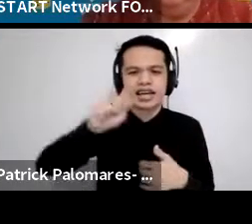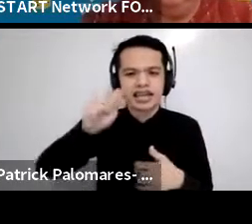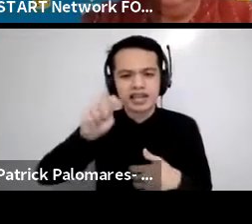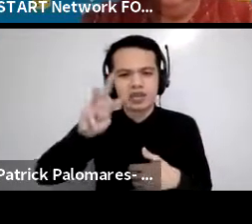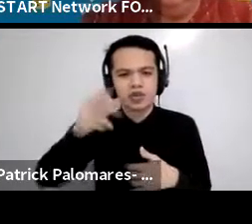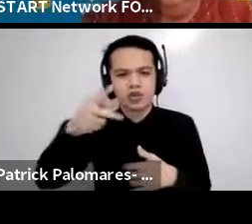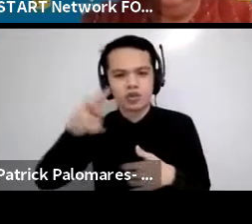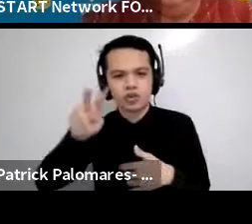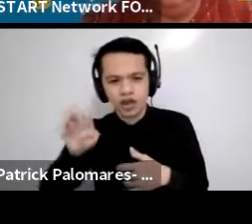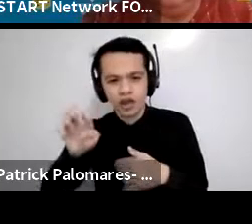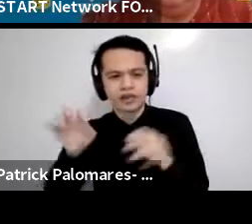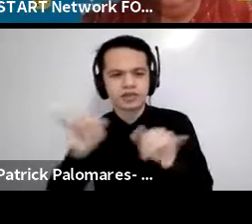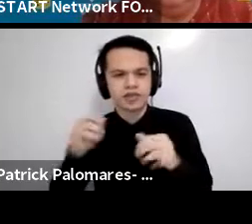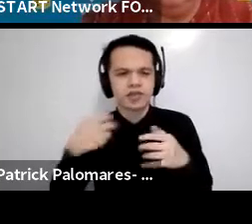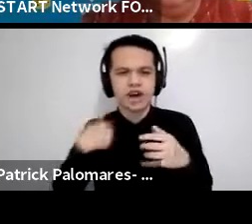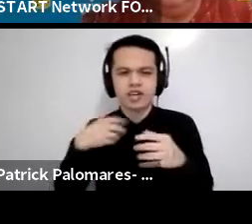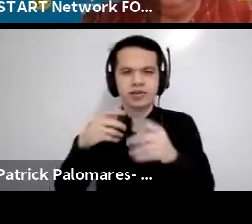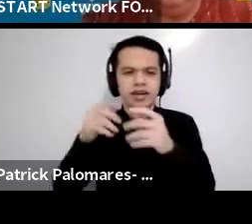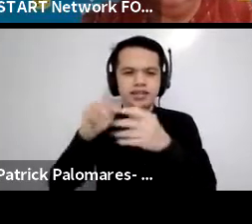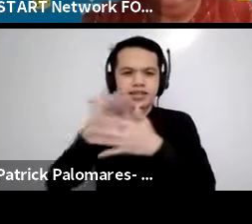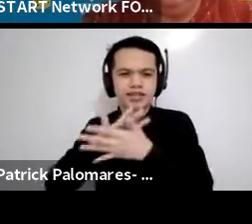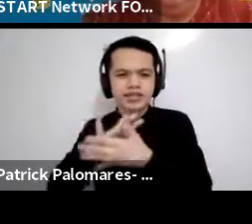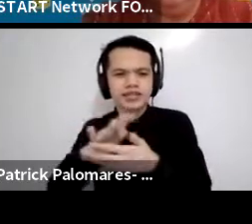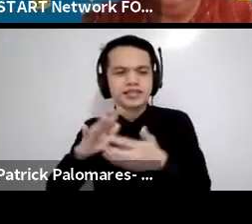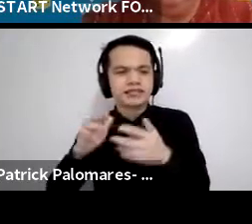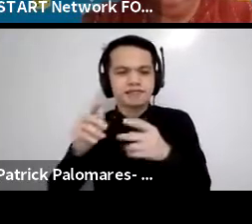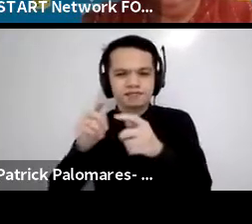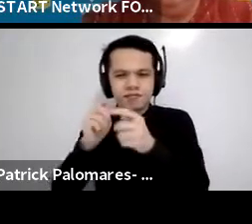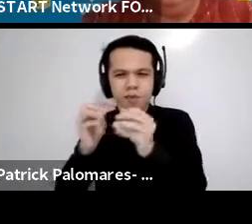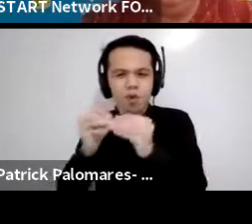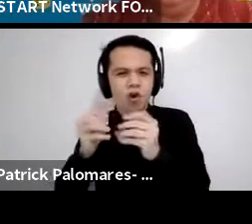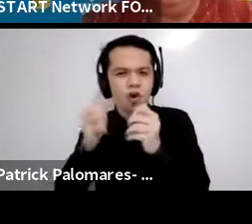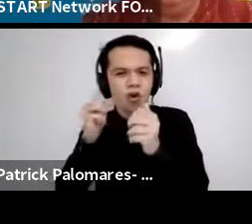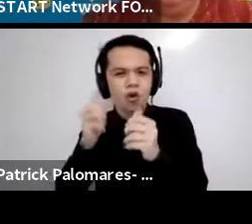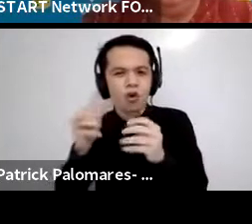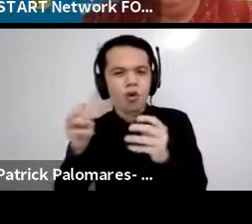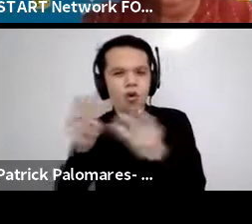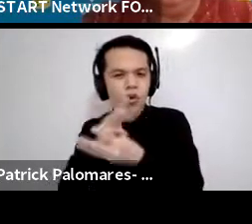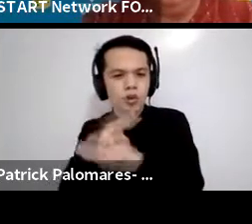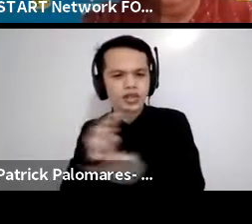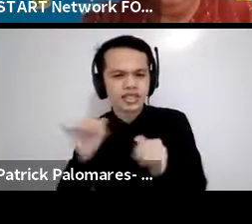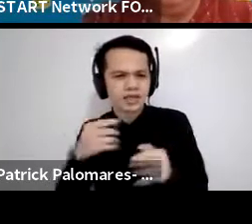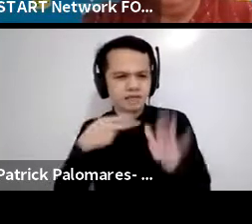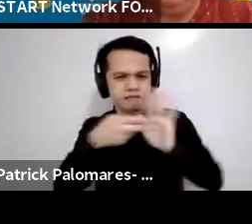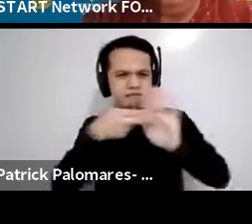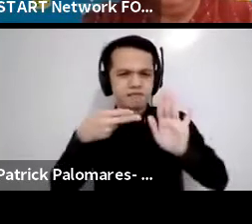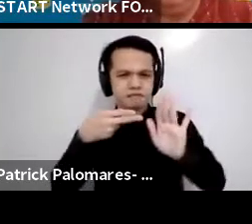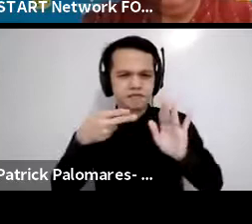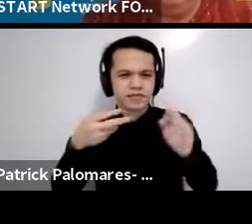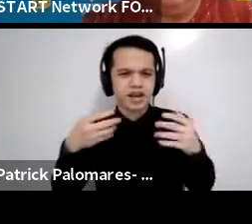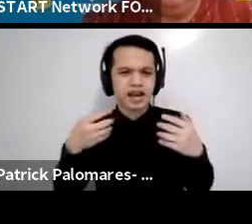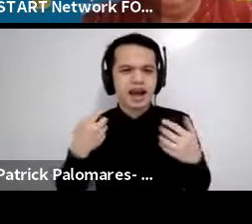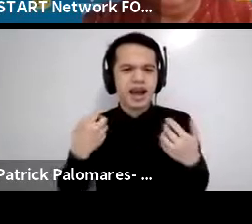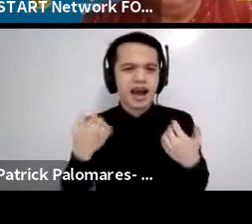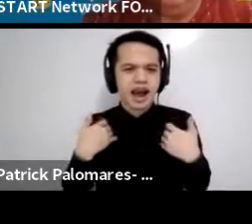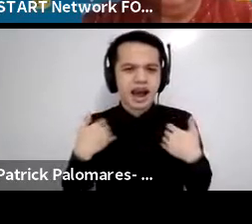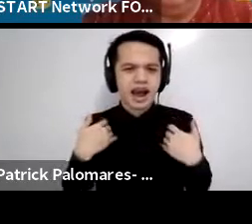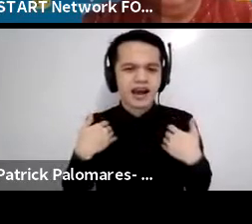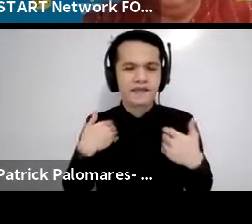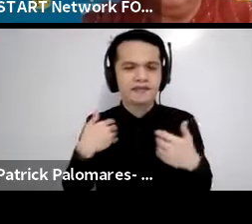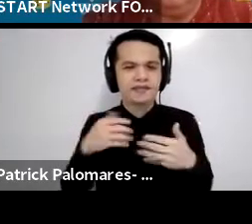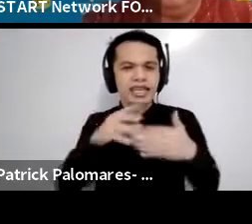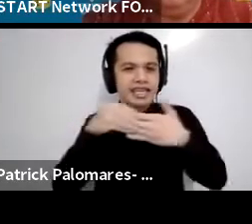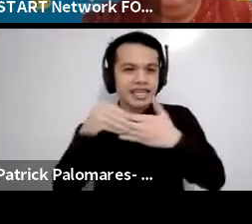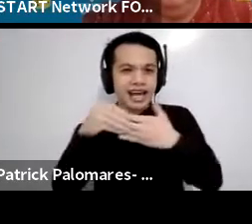exacerbating pre-existing health conditions. And so just briefly also to highlight that we have released a heat wave guide for